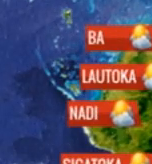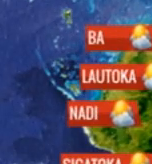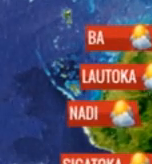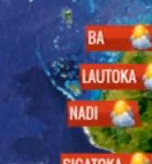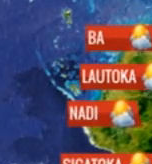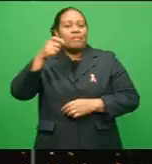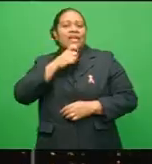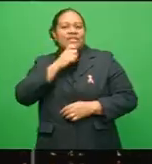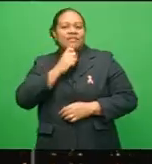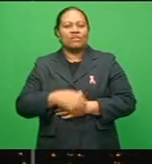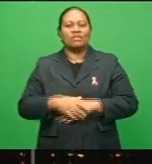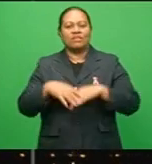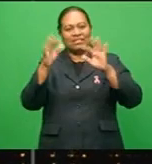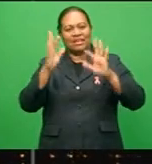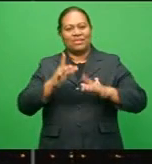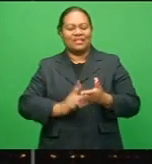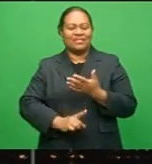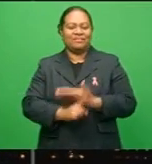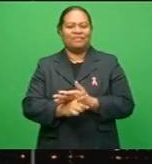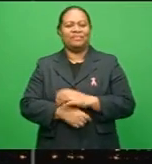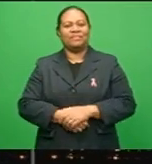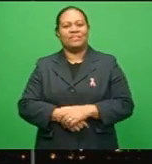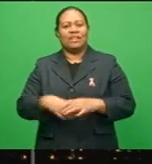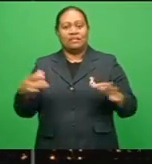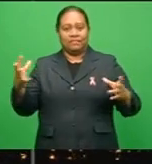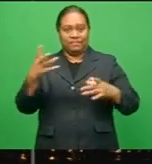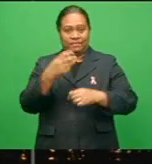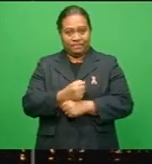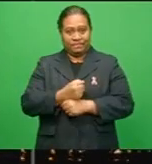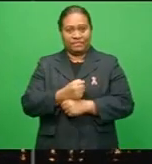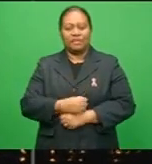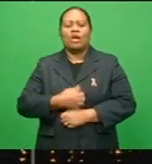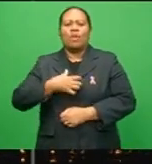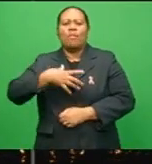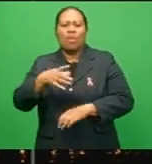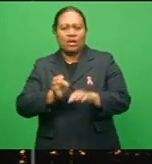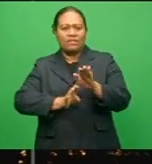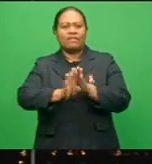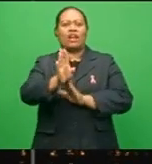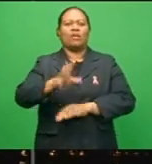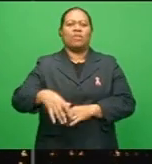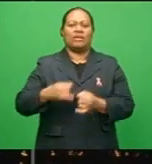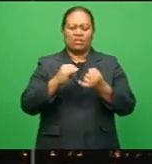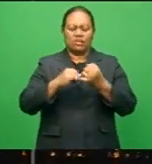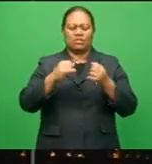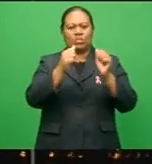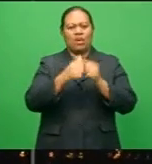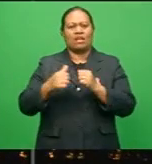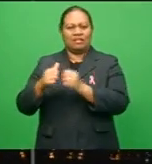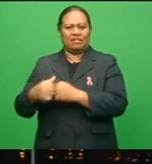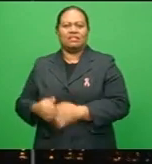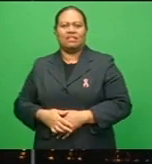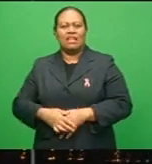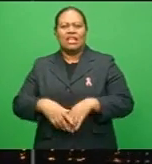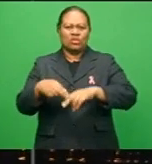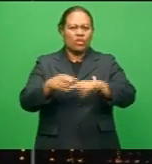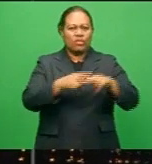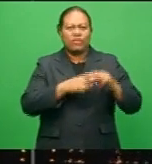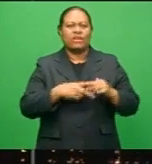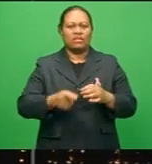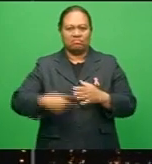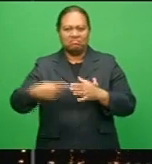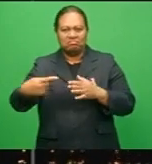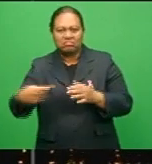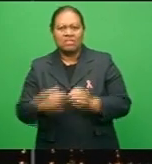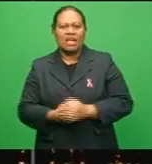evening showers. Now, recapping the main stories for tonight, more development for squatters' settlements. Fiji punching above its